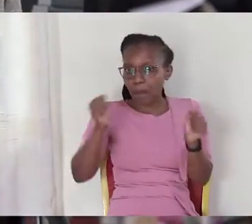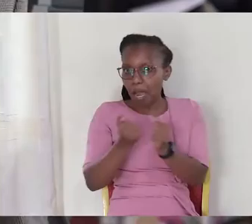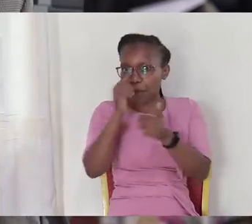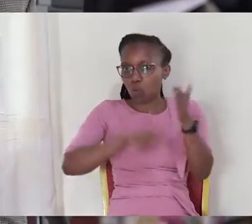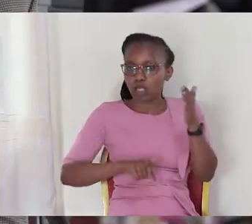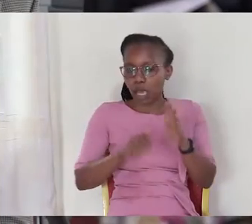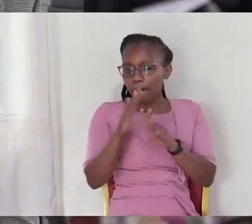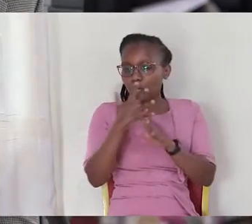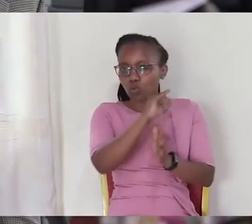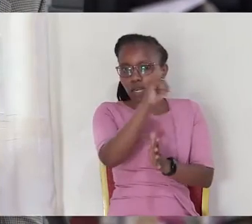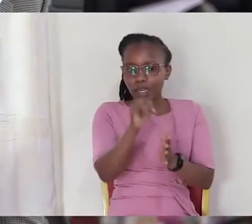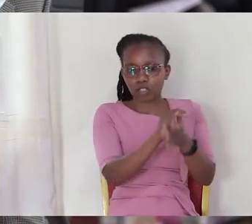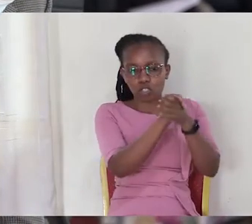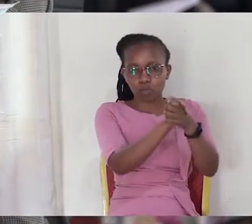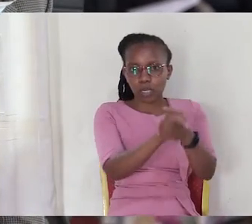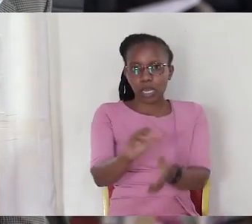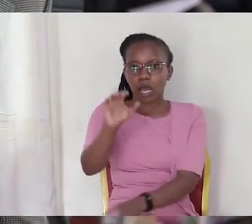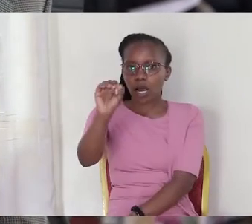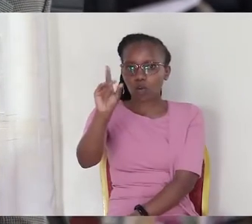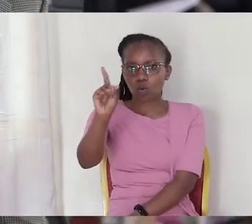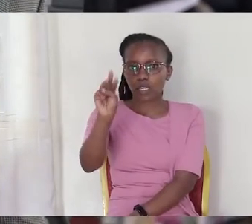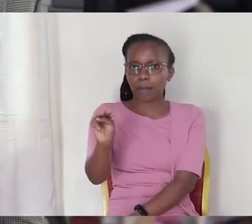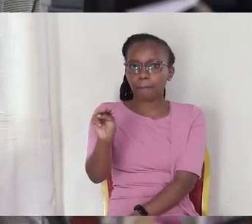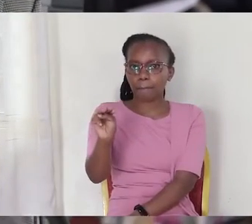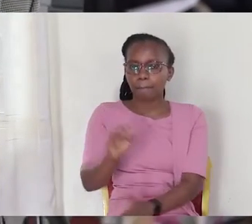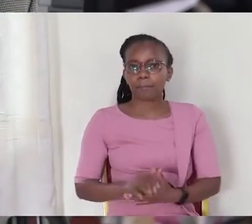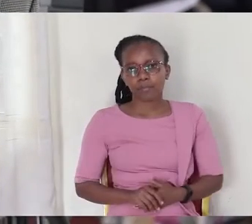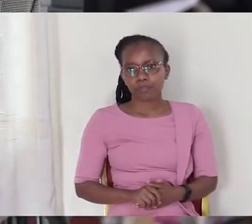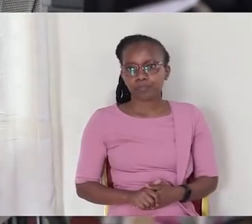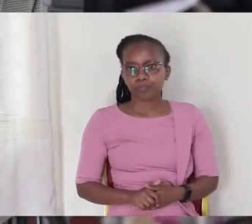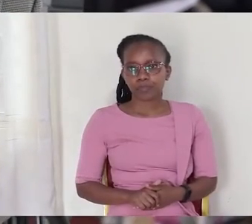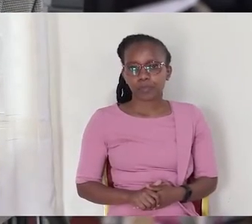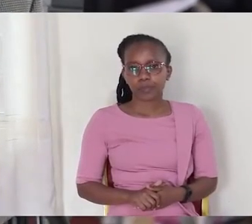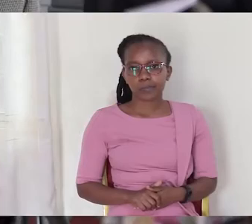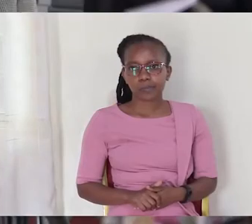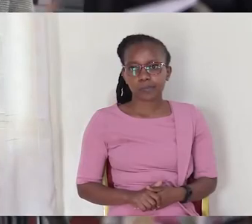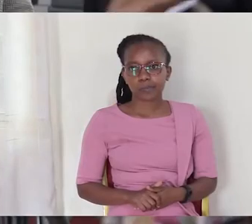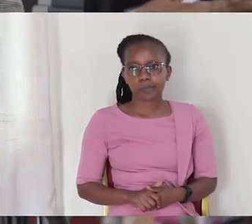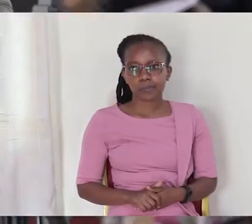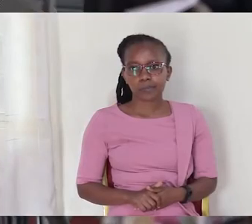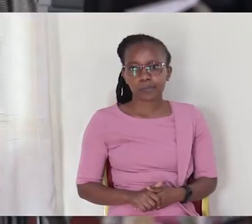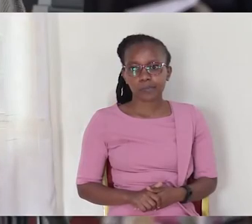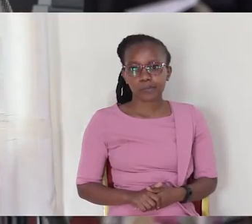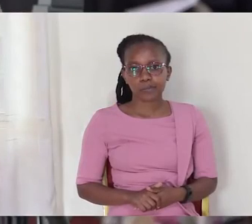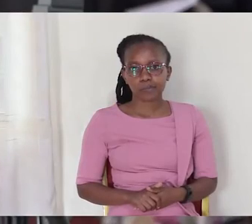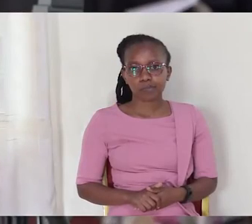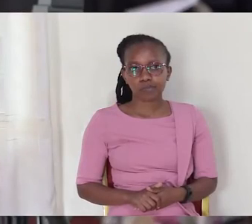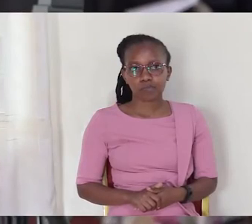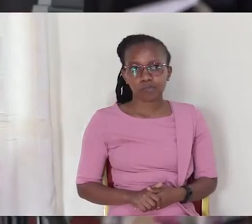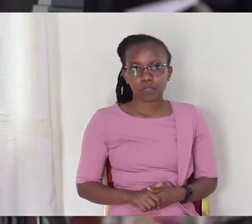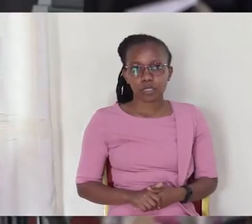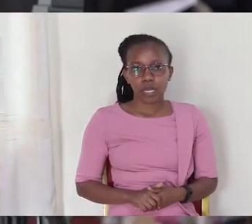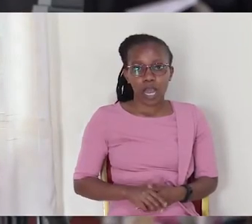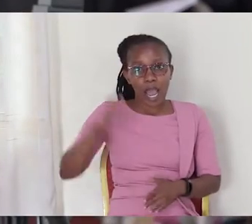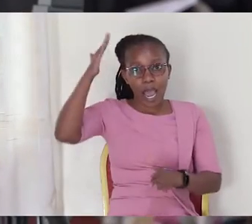Jubilee and also ODM. So part of the findings, and I know we'll get to that,